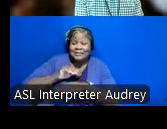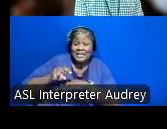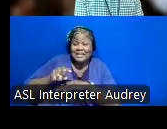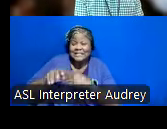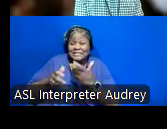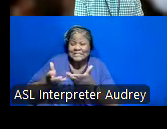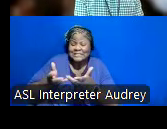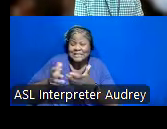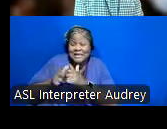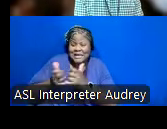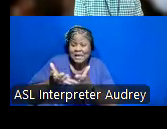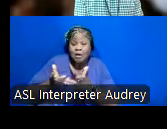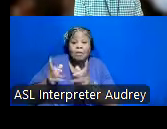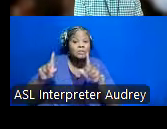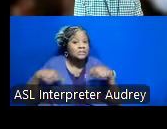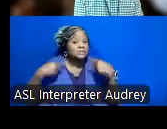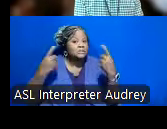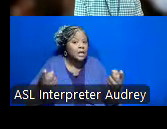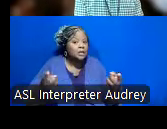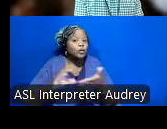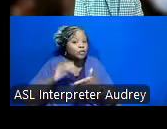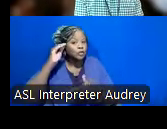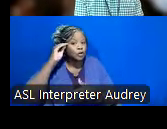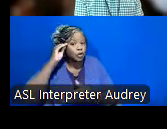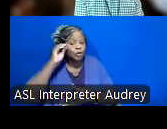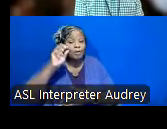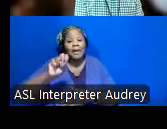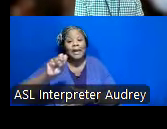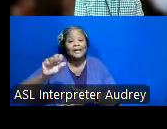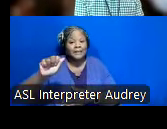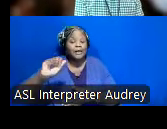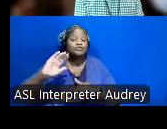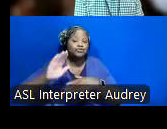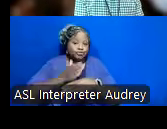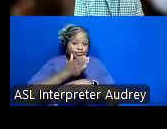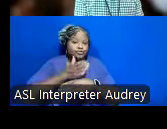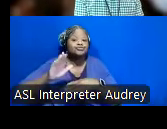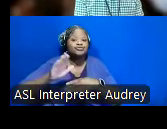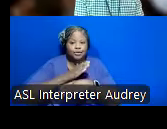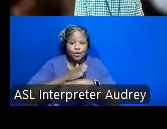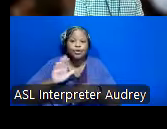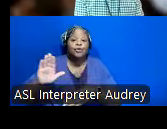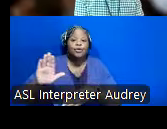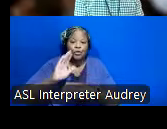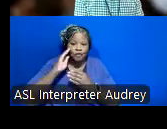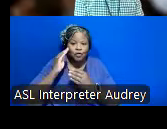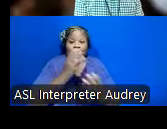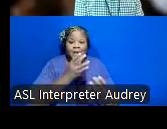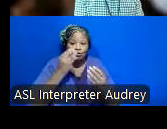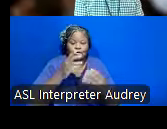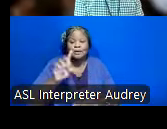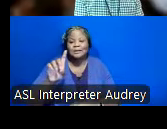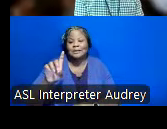clients. Since then, we have learned that SSA has shared information, has shared this